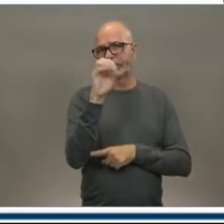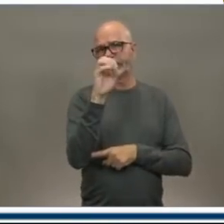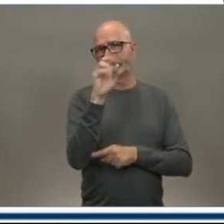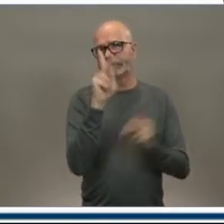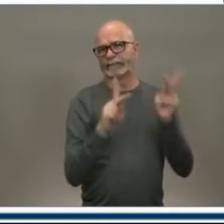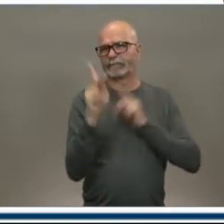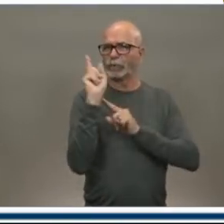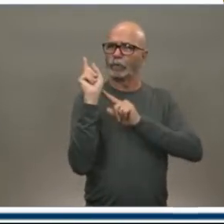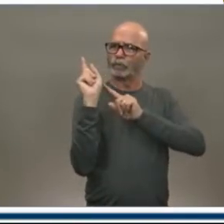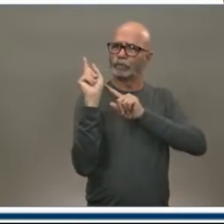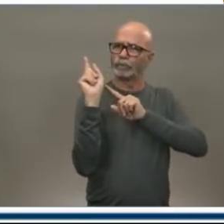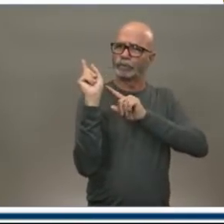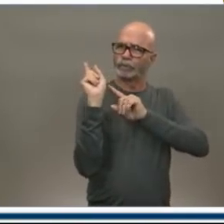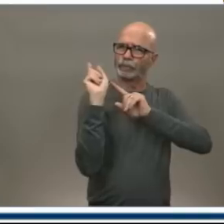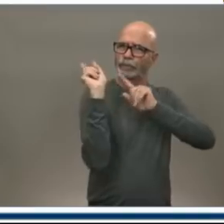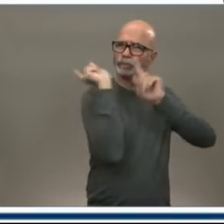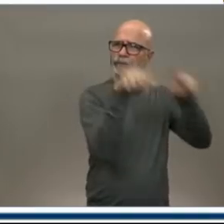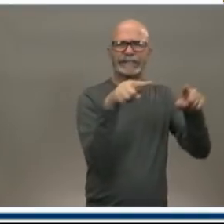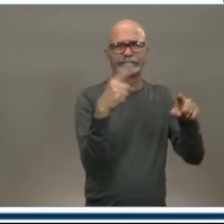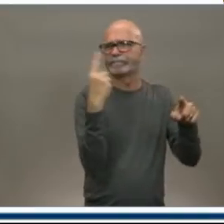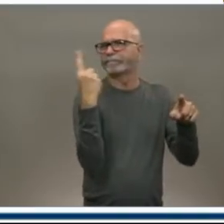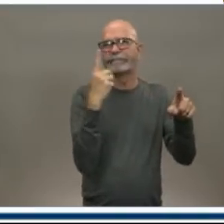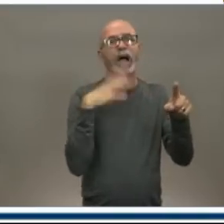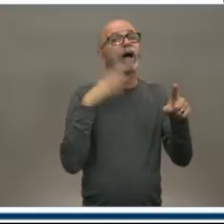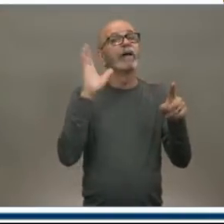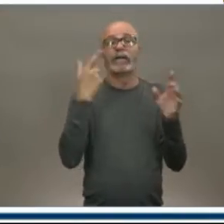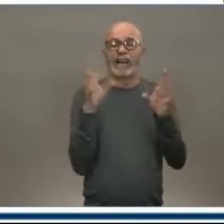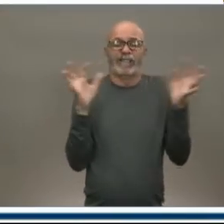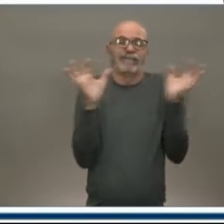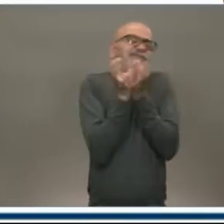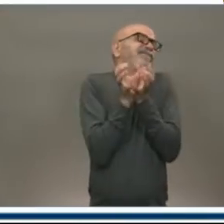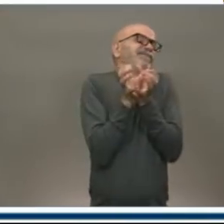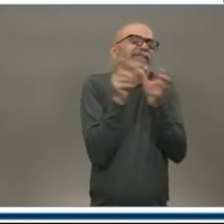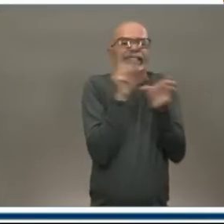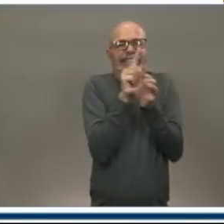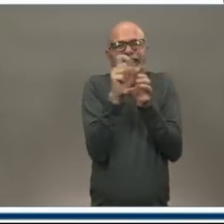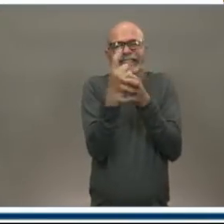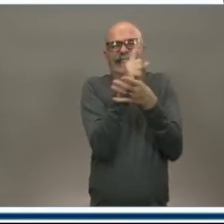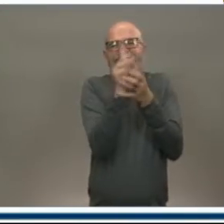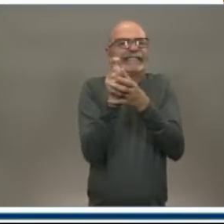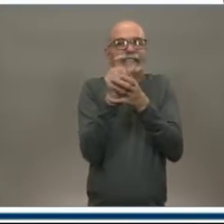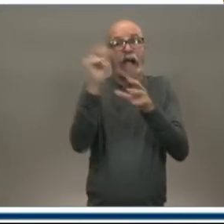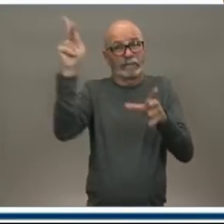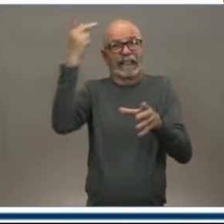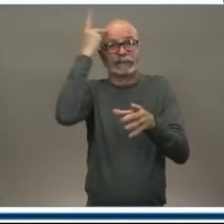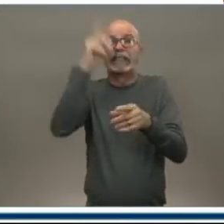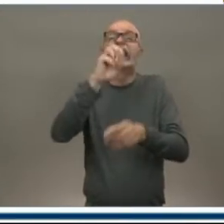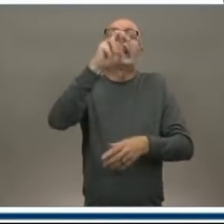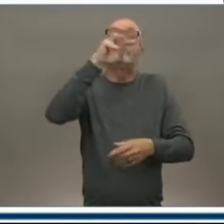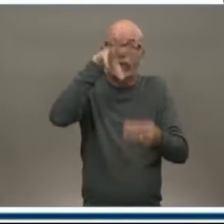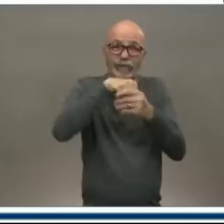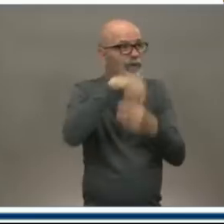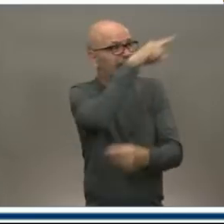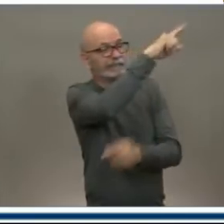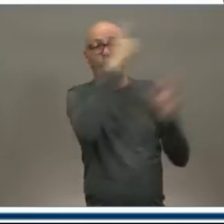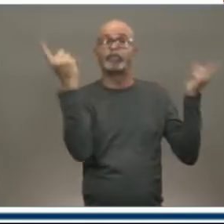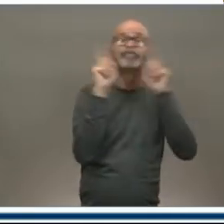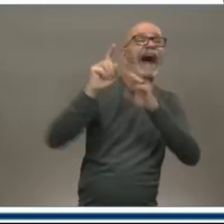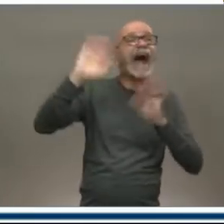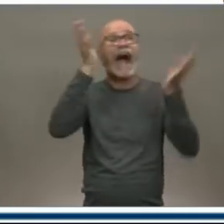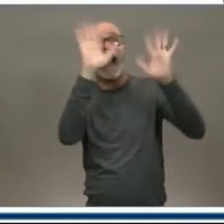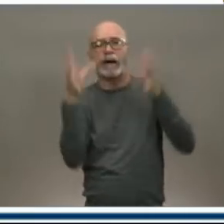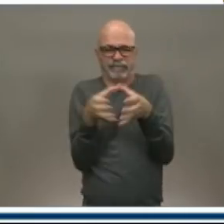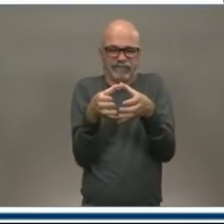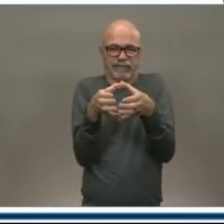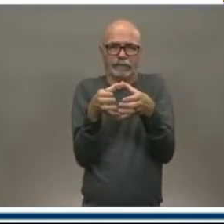of them weren't physically distancing, including some politicians. And I just wonder what your message